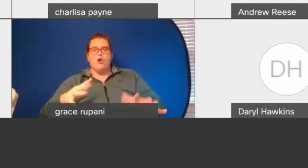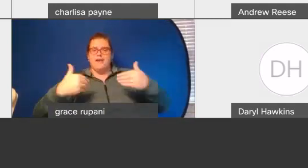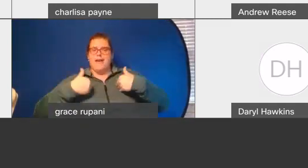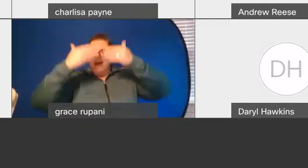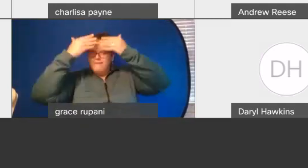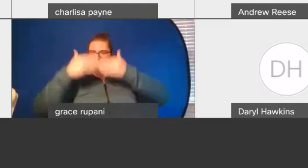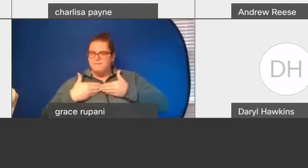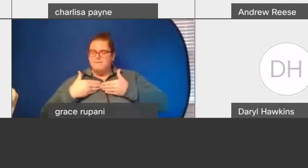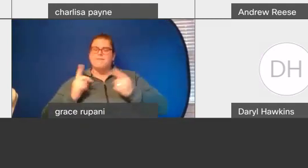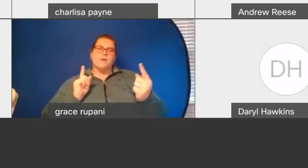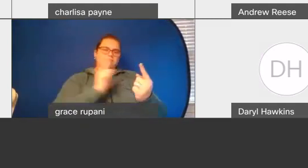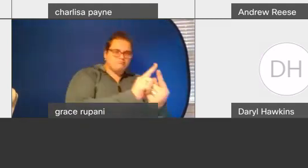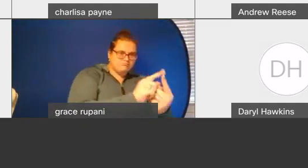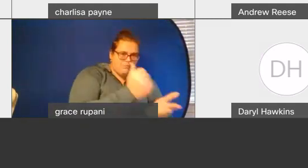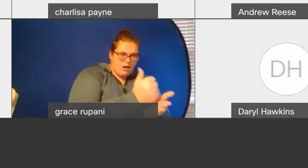So.